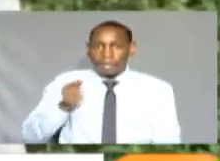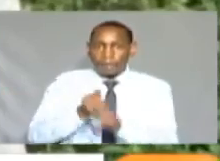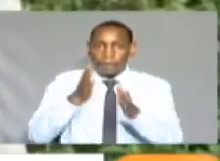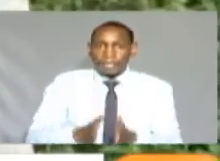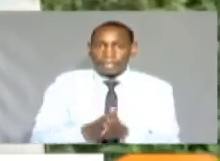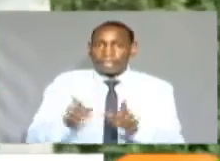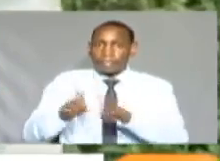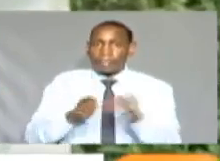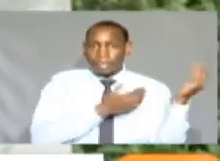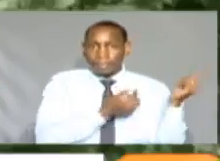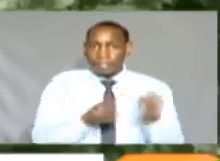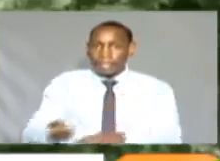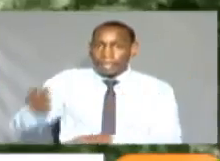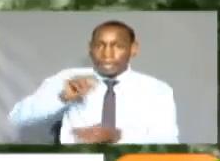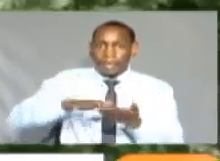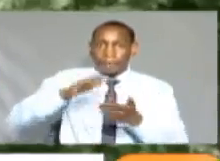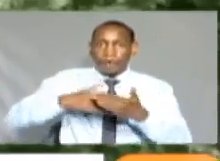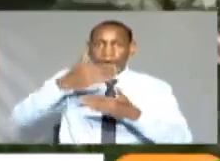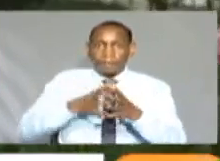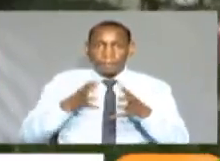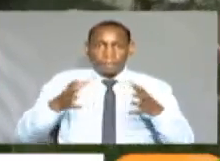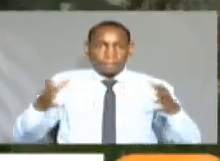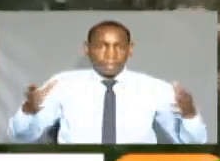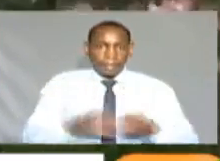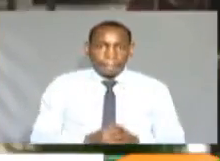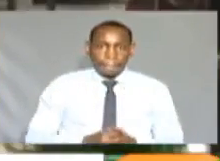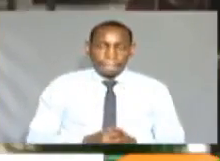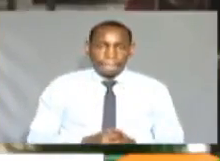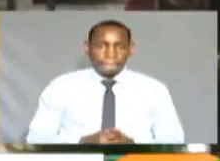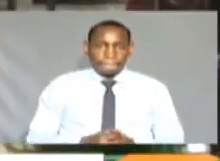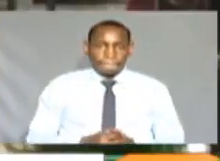numbers expected to rise after the expansion.